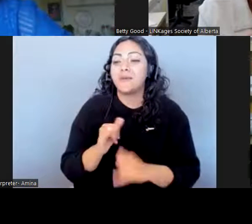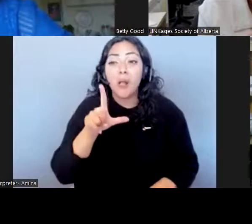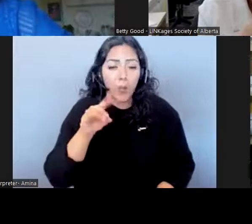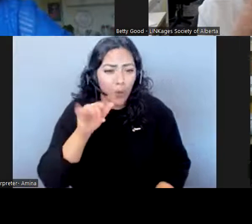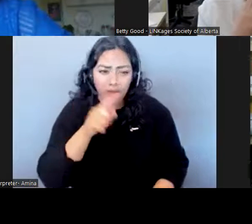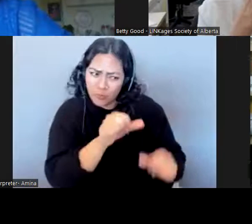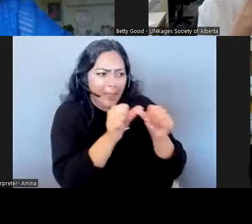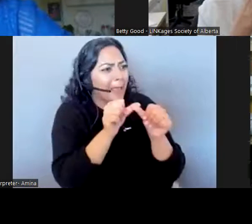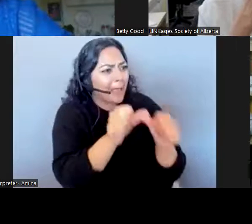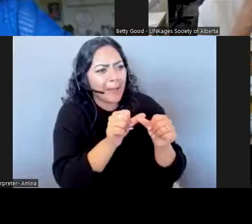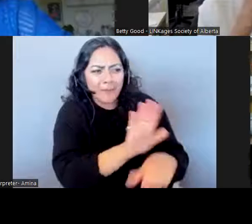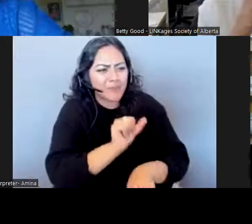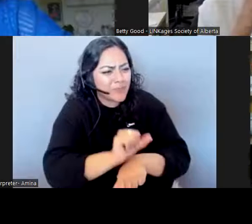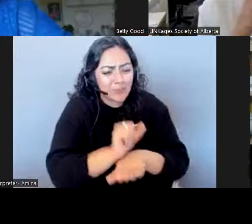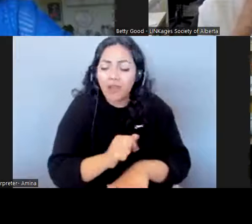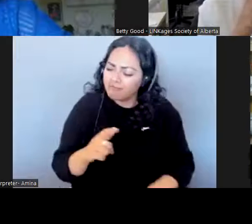we are.